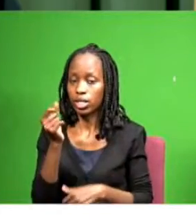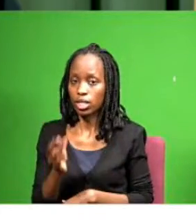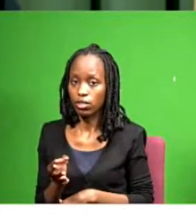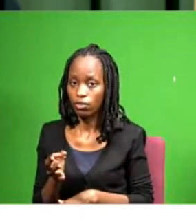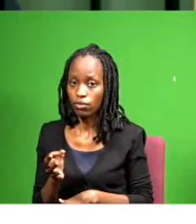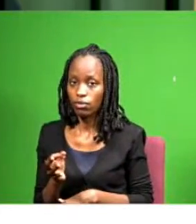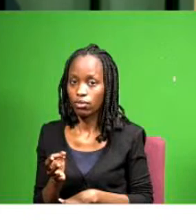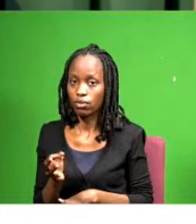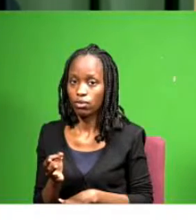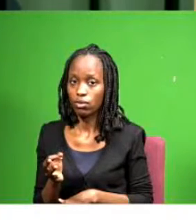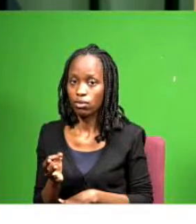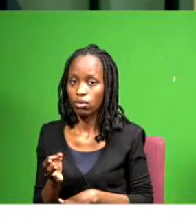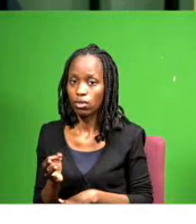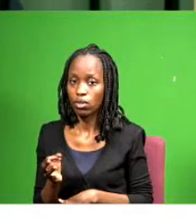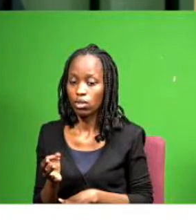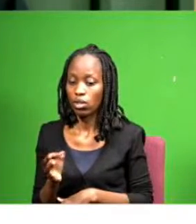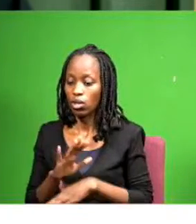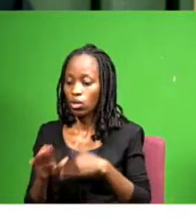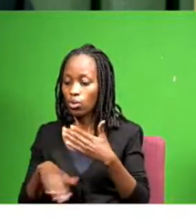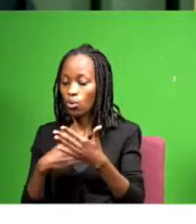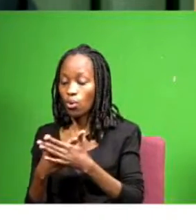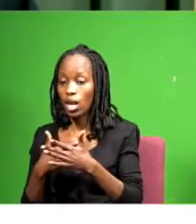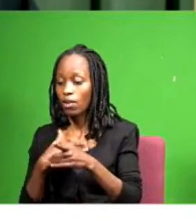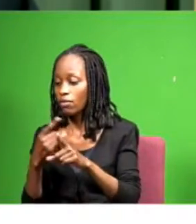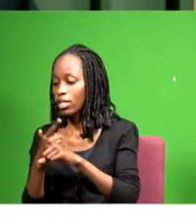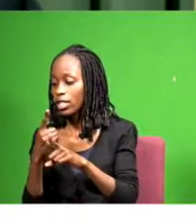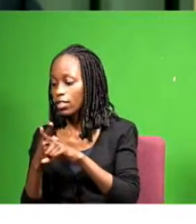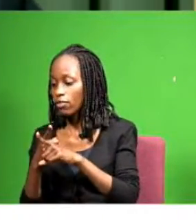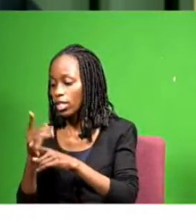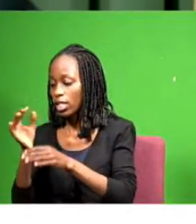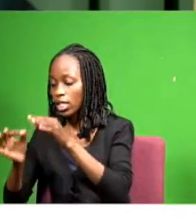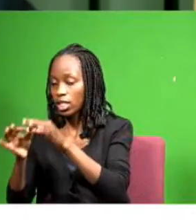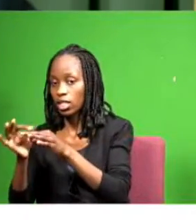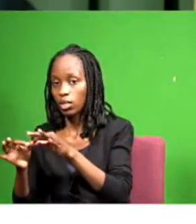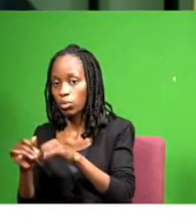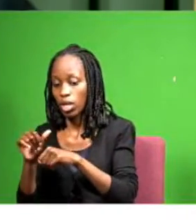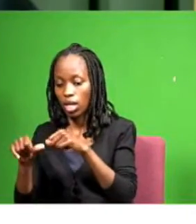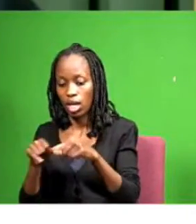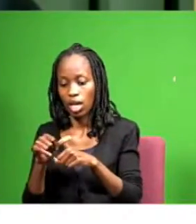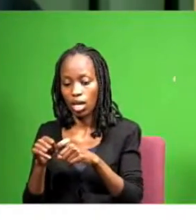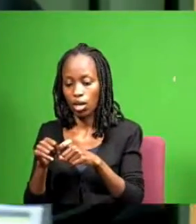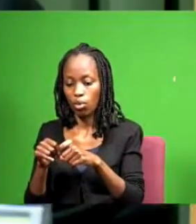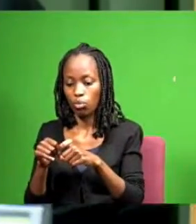were to arrive at different conclusions on the question of removal.